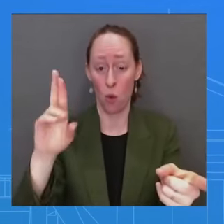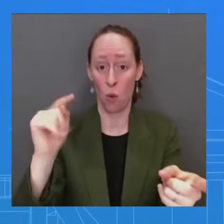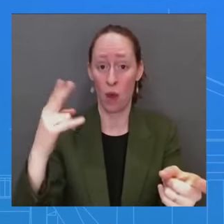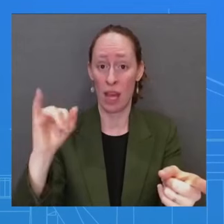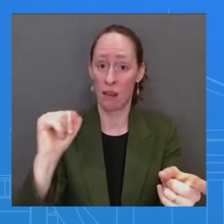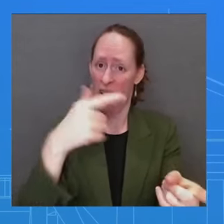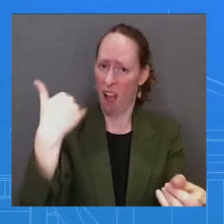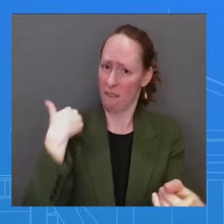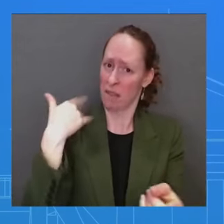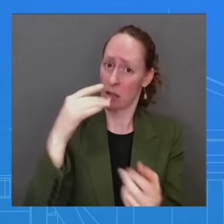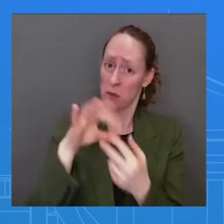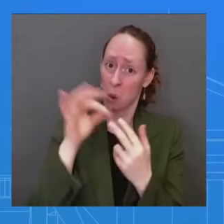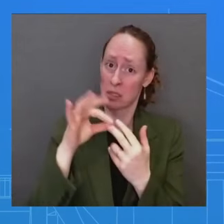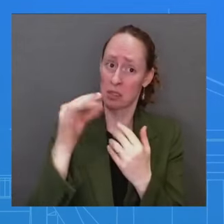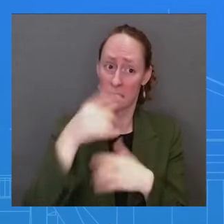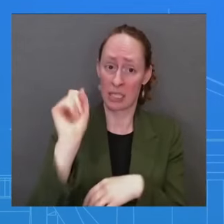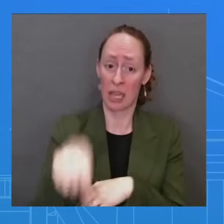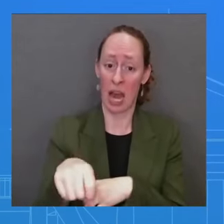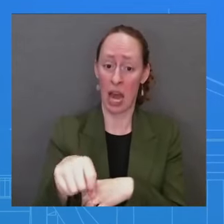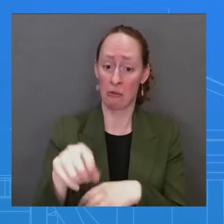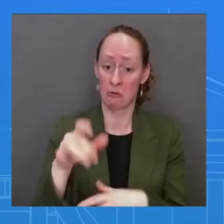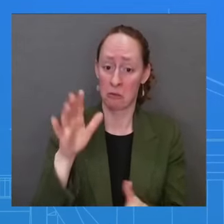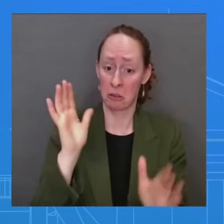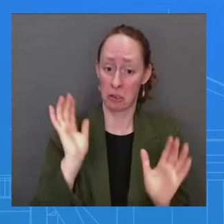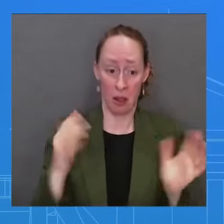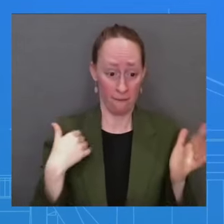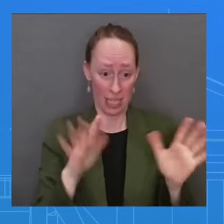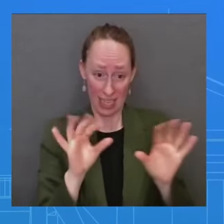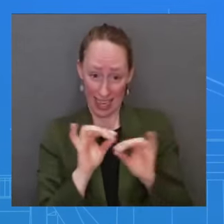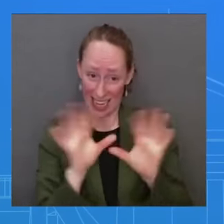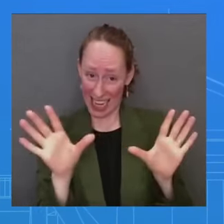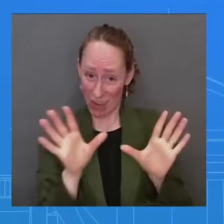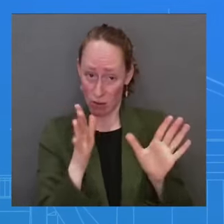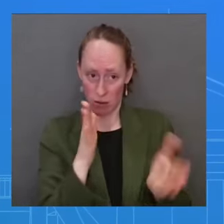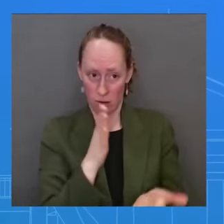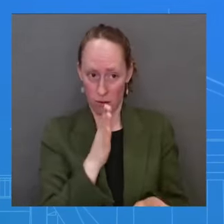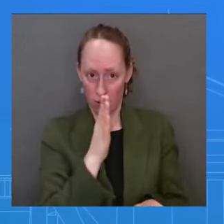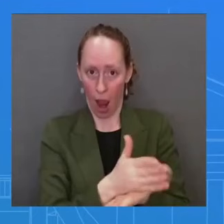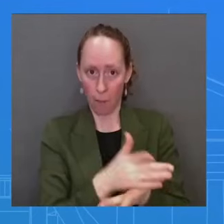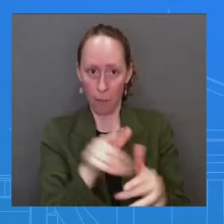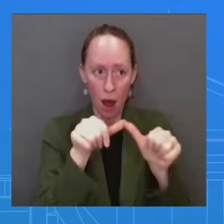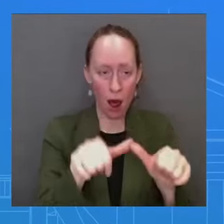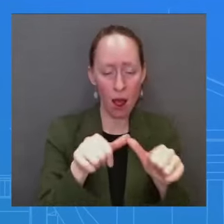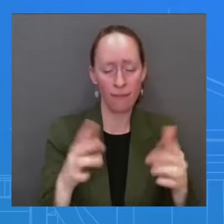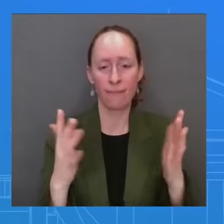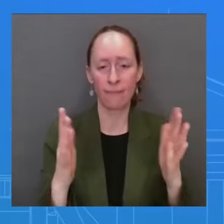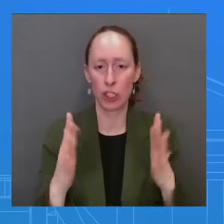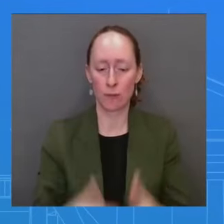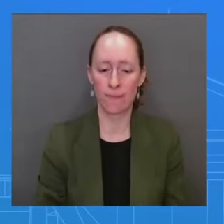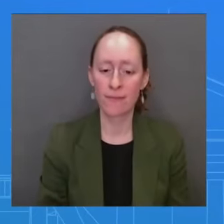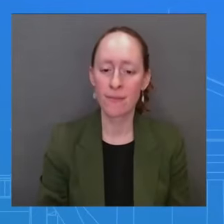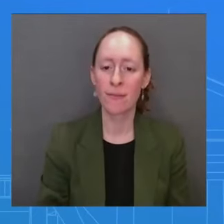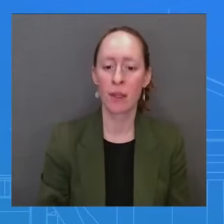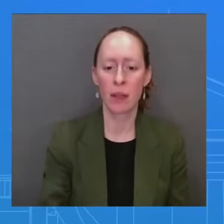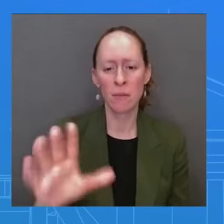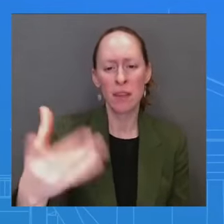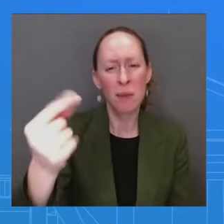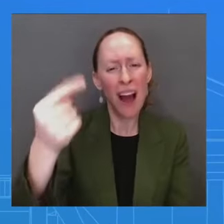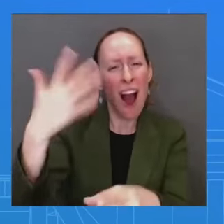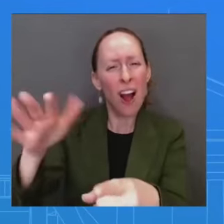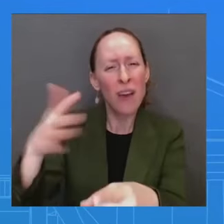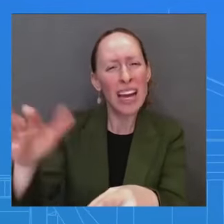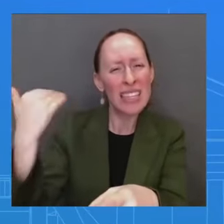eminently clear, as our allies and partners have, that these attacks have to stop. Well, but just given that the administration specifically said last week that the warning